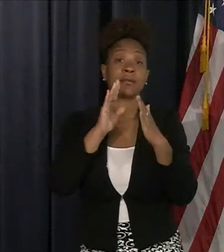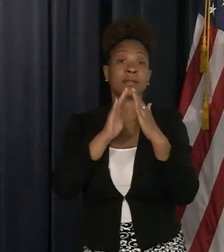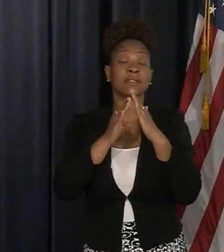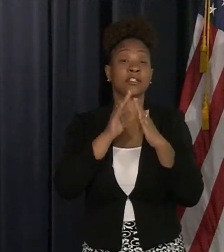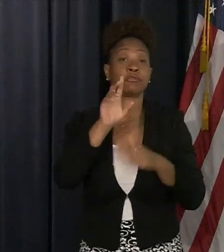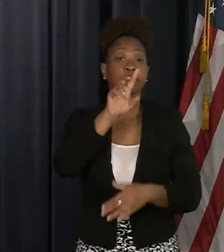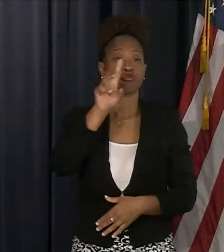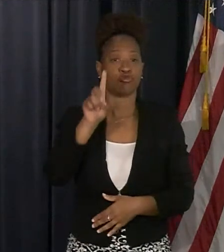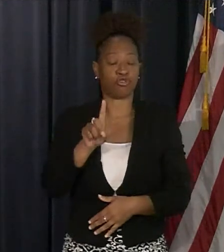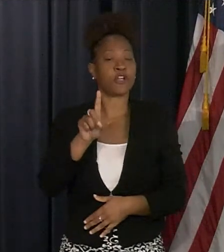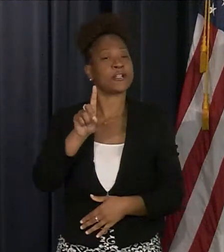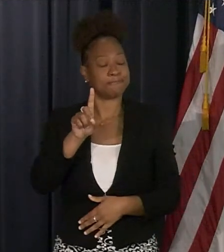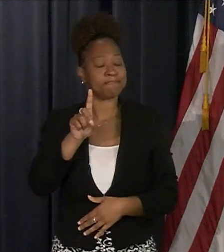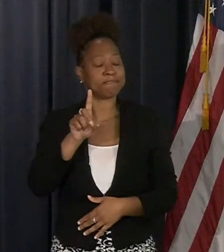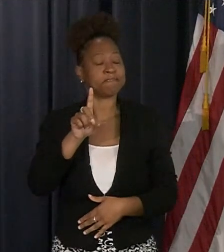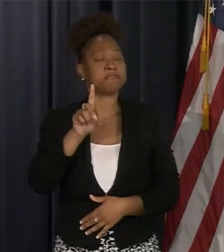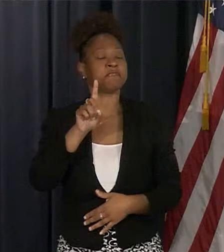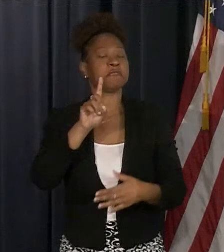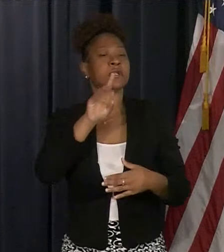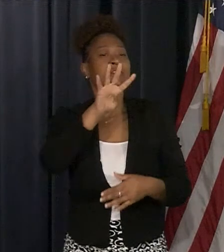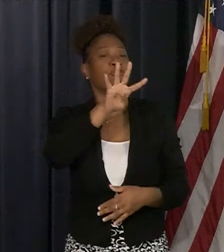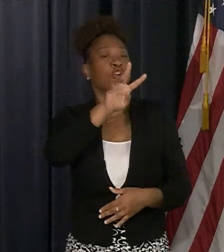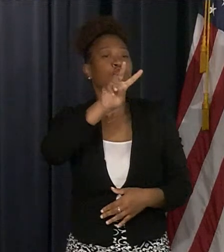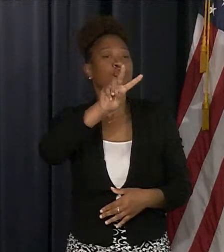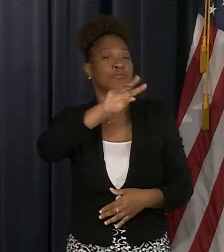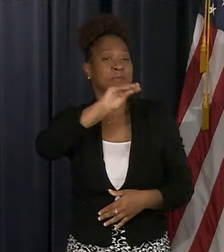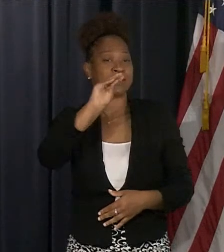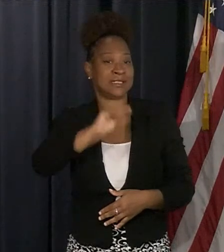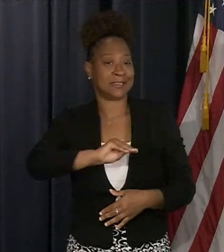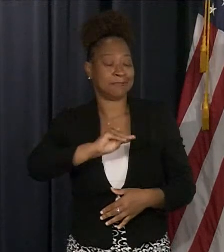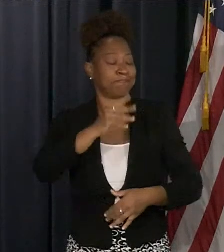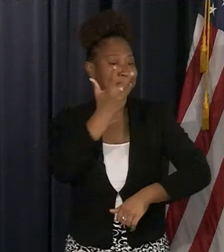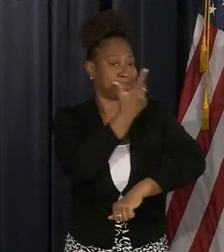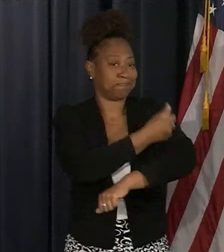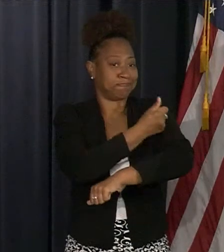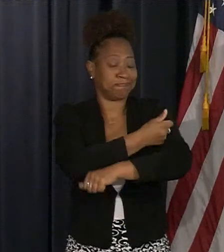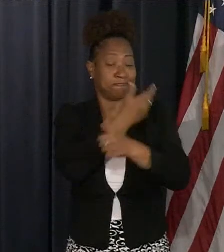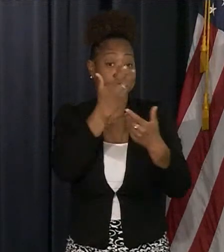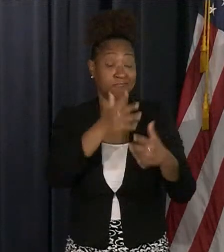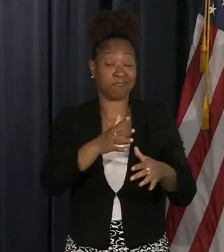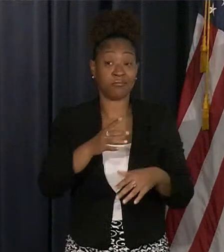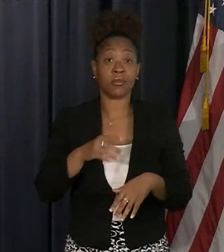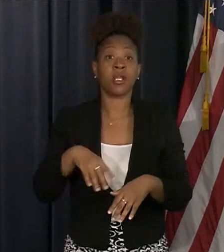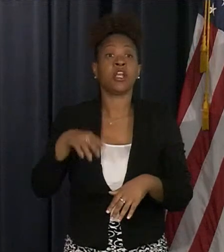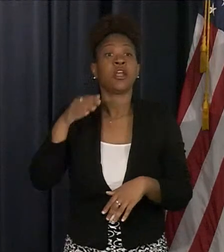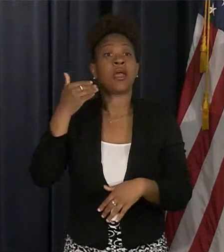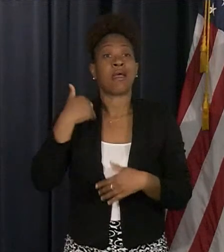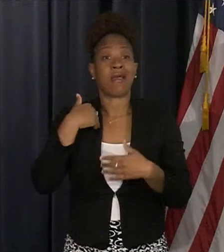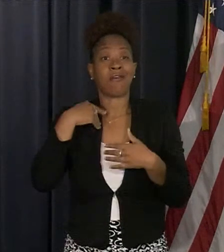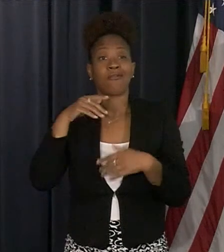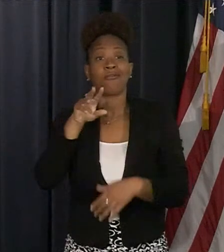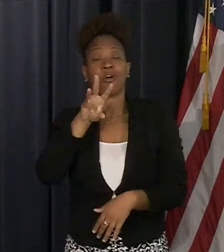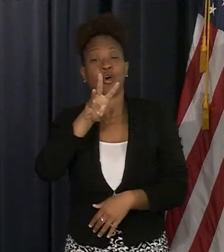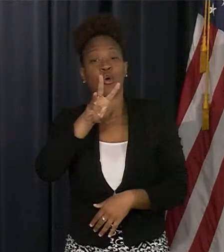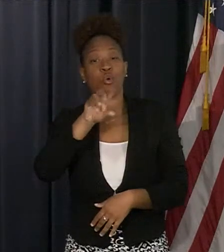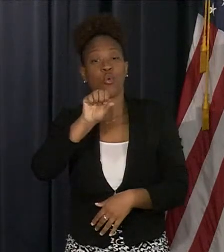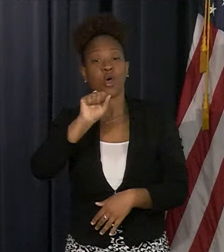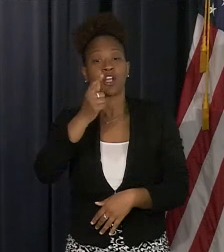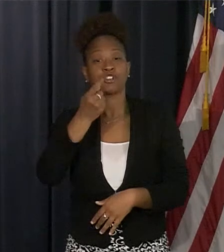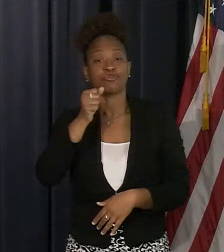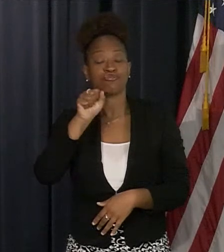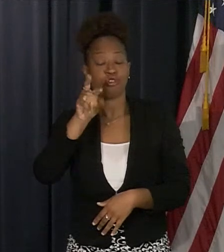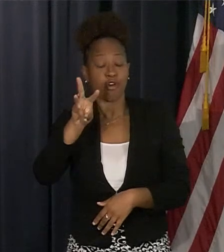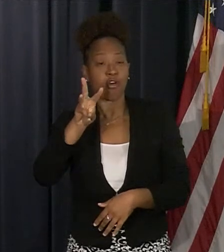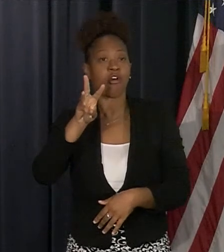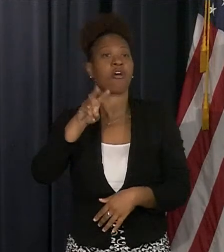no reason to think it's going to be any different when it hits here. Now, you got Washtenaw County, Oakland County at 70% vaccination. They've just done